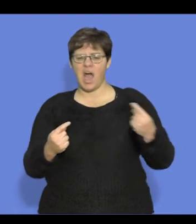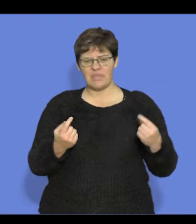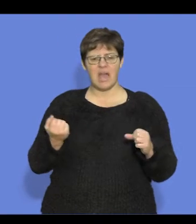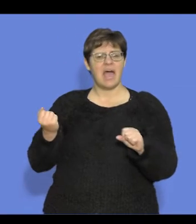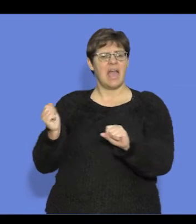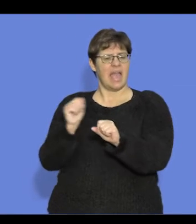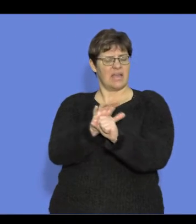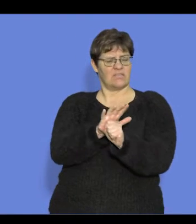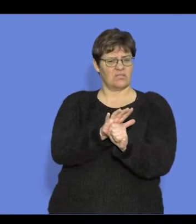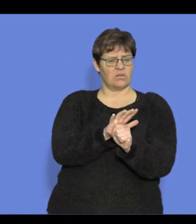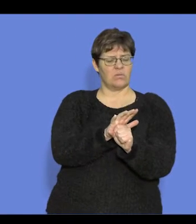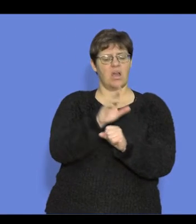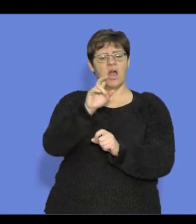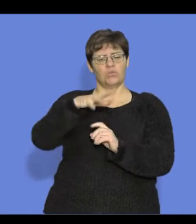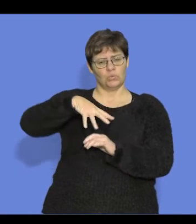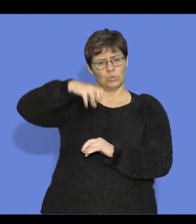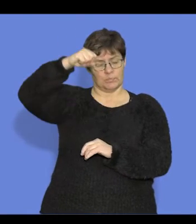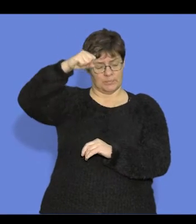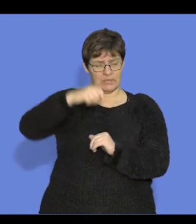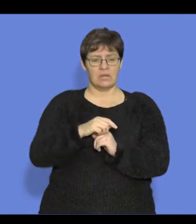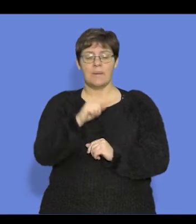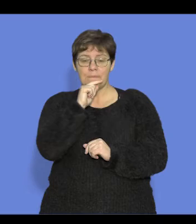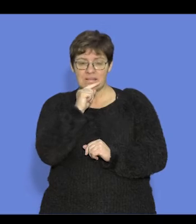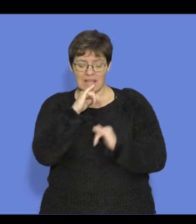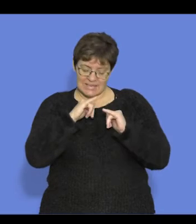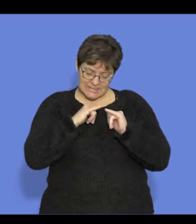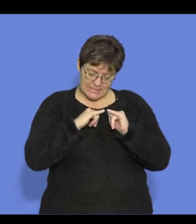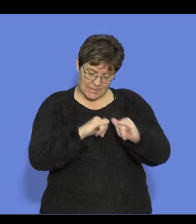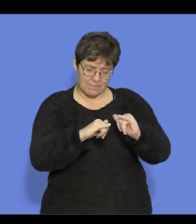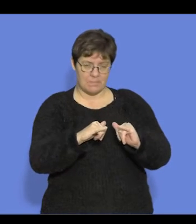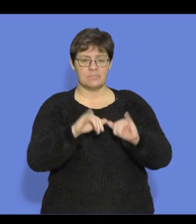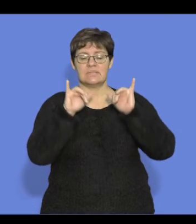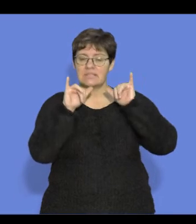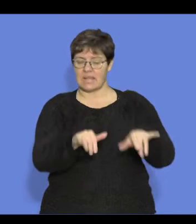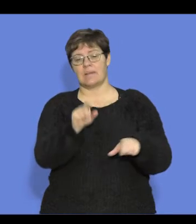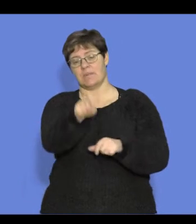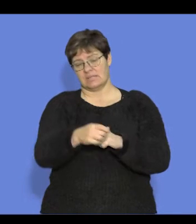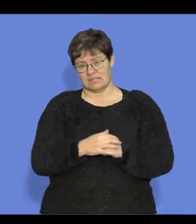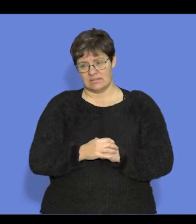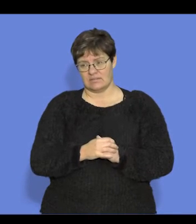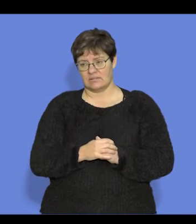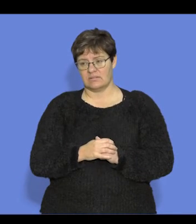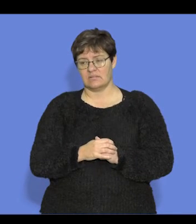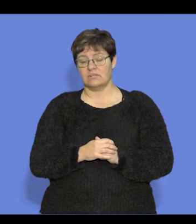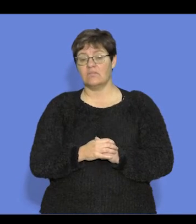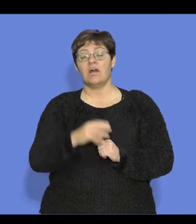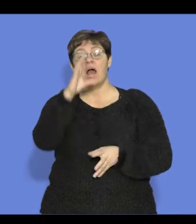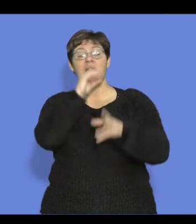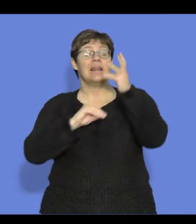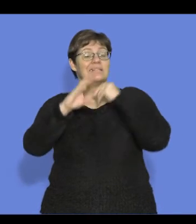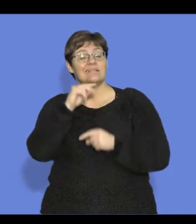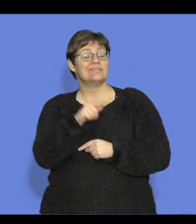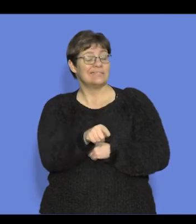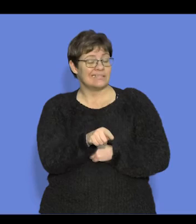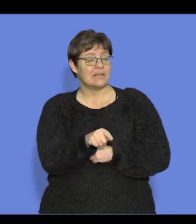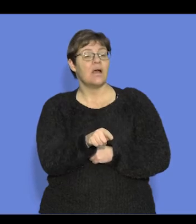affect transpiration, and those they need to keep the same. Okay, and from our lesson on